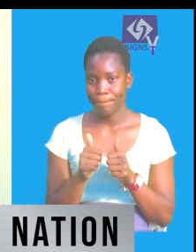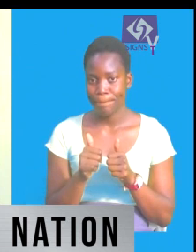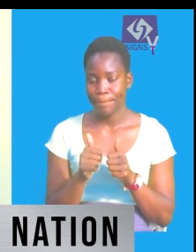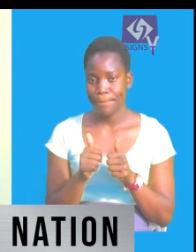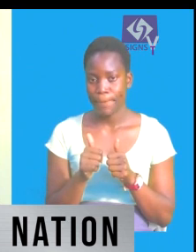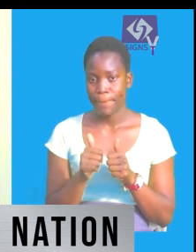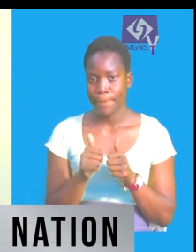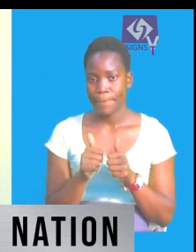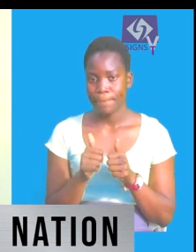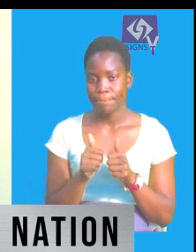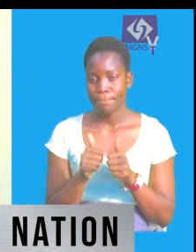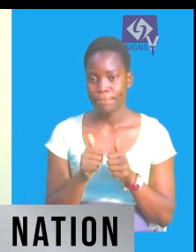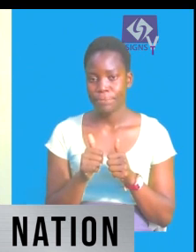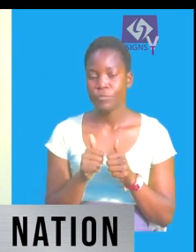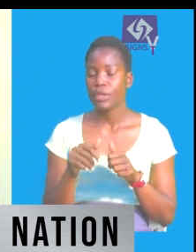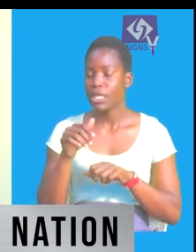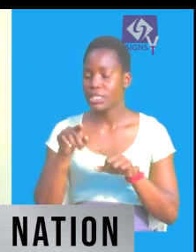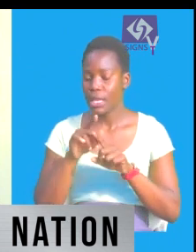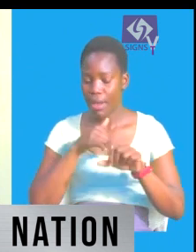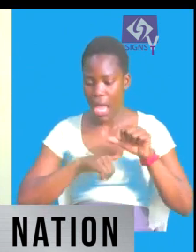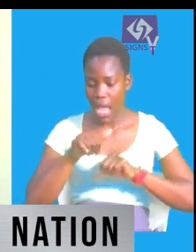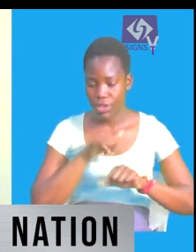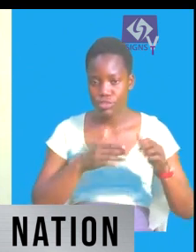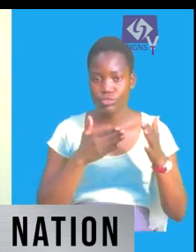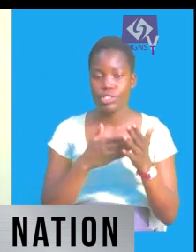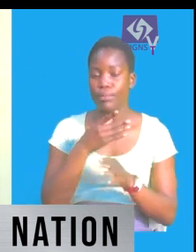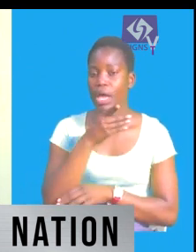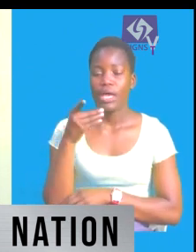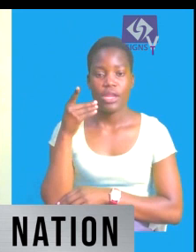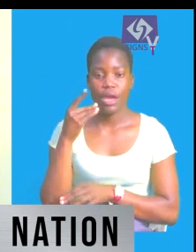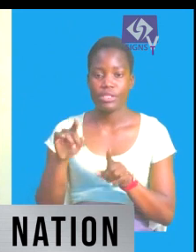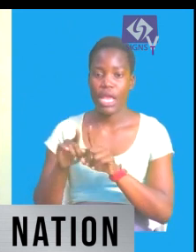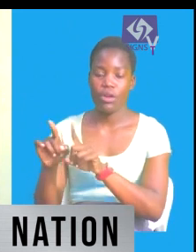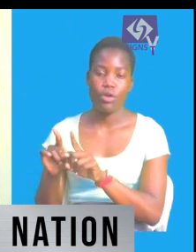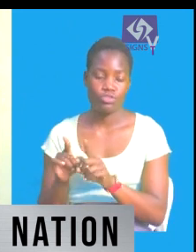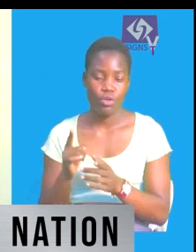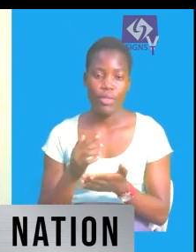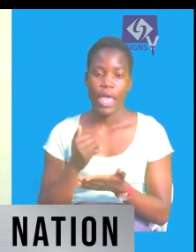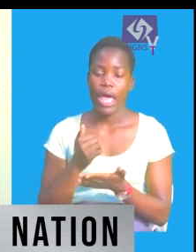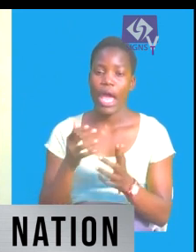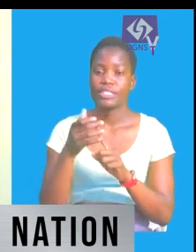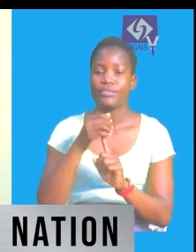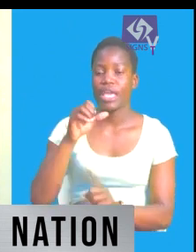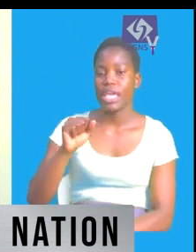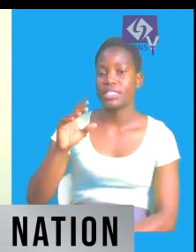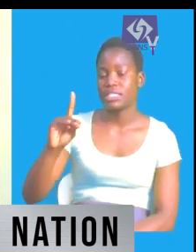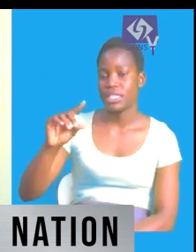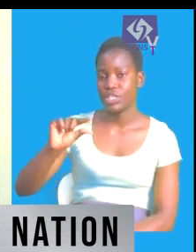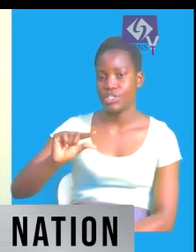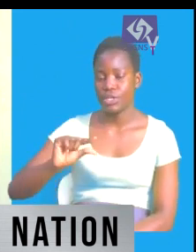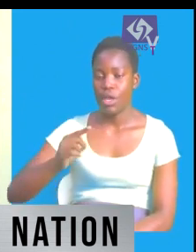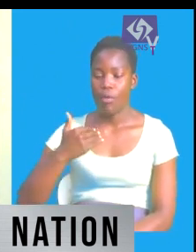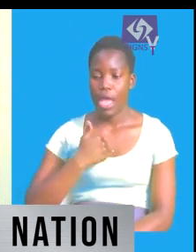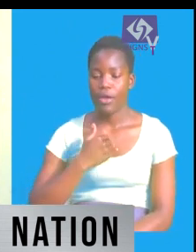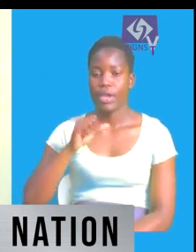they should come out with affirmative actions to curb drought and to also meet the SDGs, because you have an SDG addressing